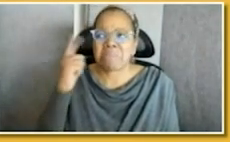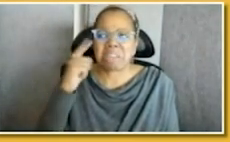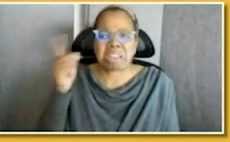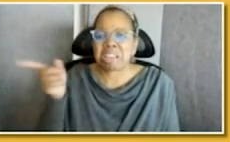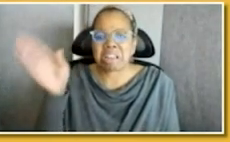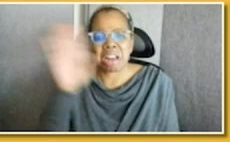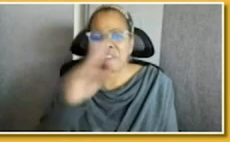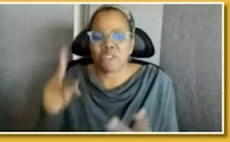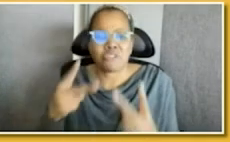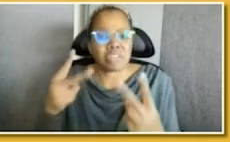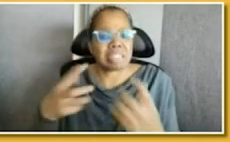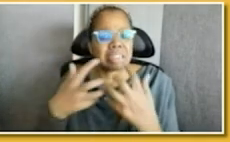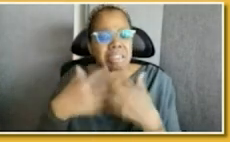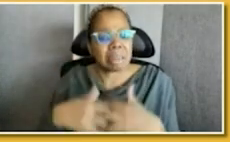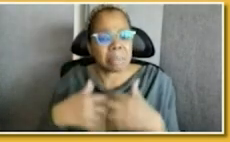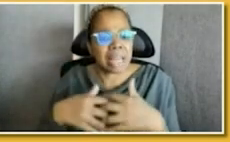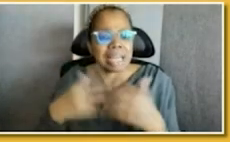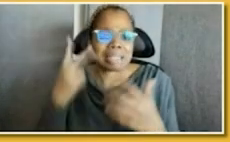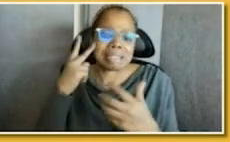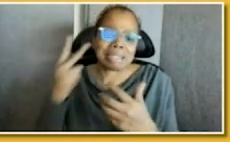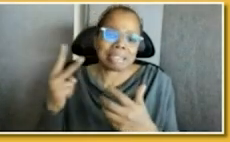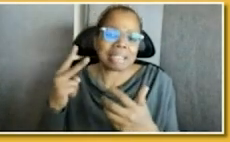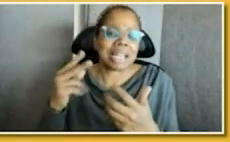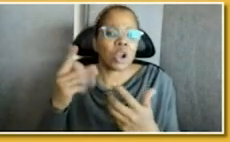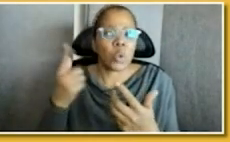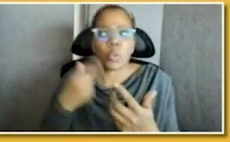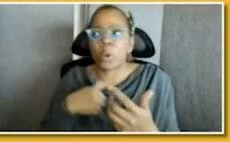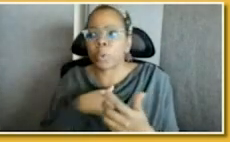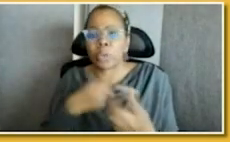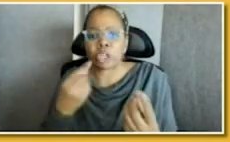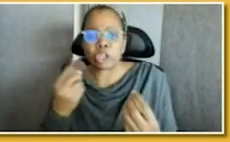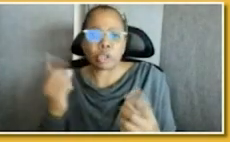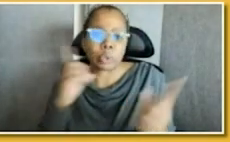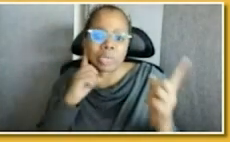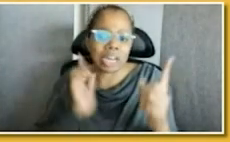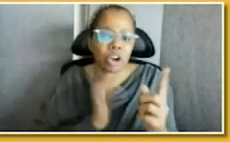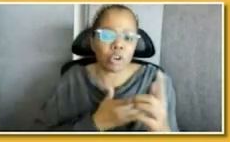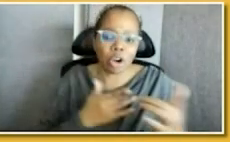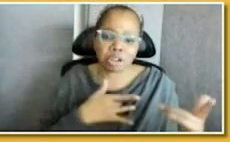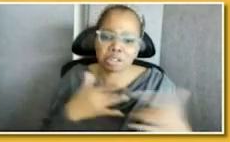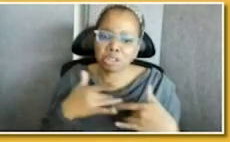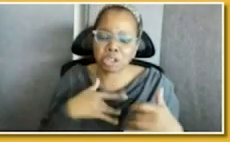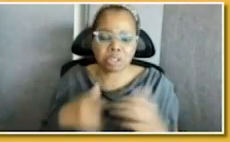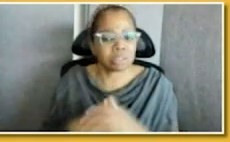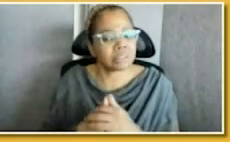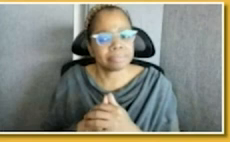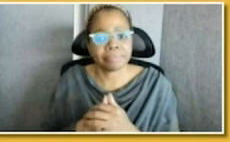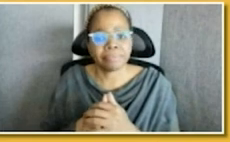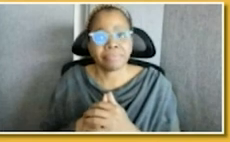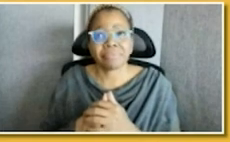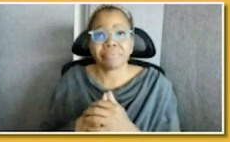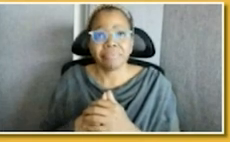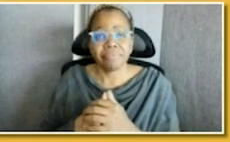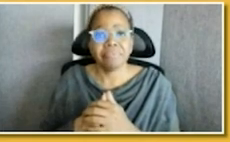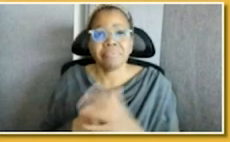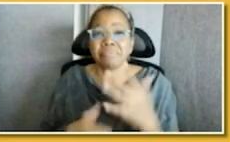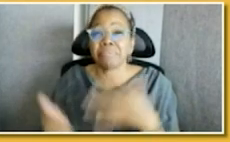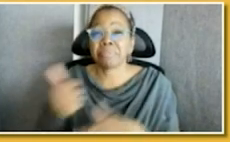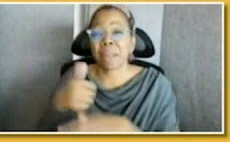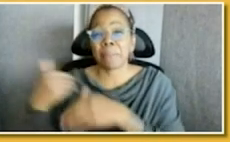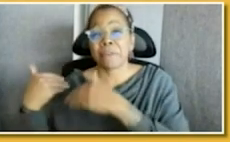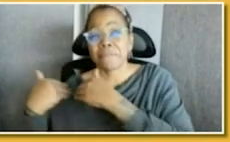talk to rank and file, or hear our concerns. The main fault that I see is it's not